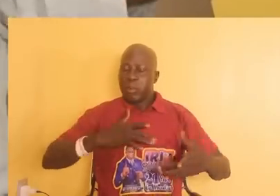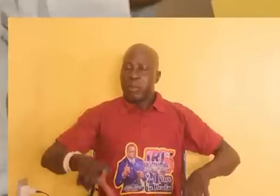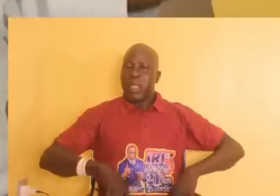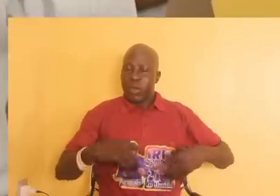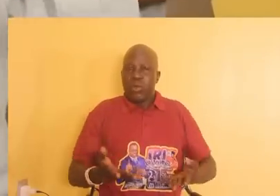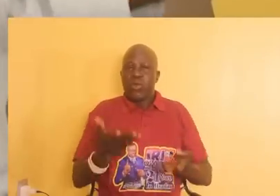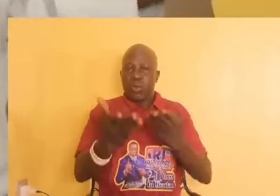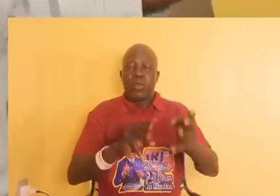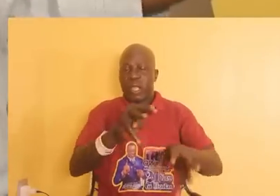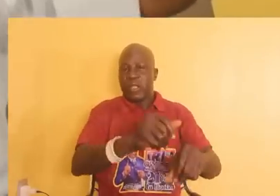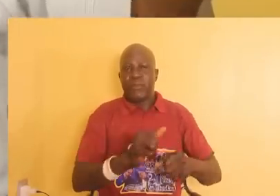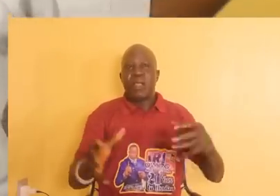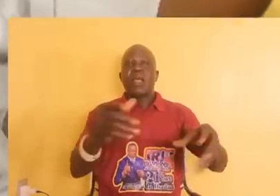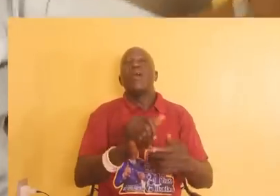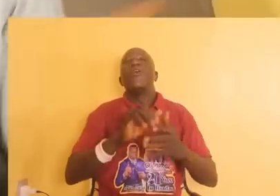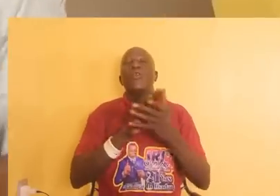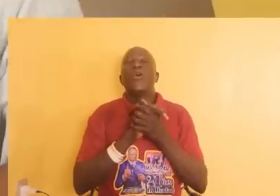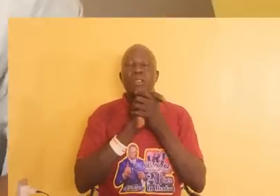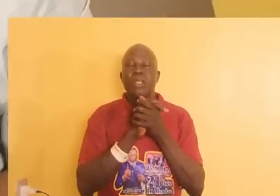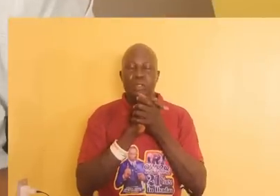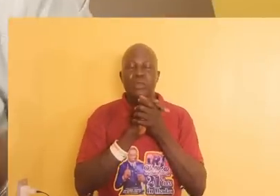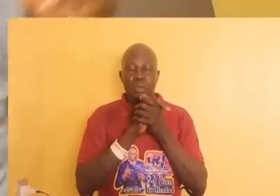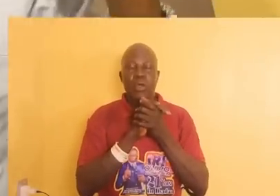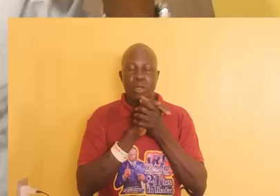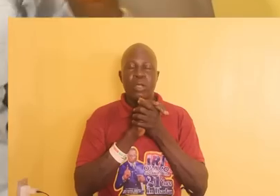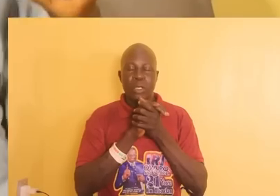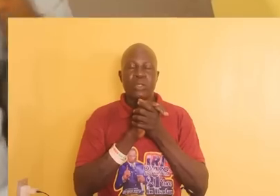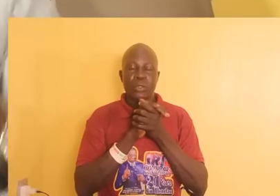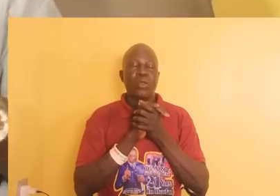ẹ̀gbin náà. Ẹ̀sọ́ rẹ̀ bú ọ.